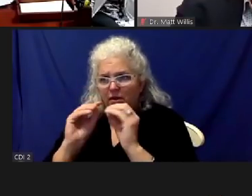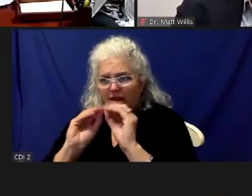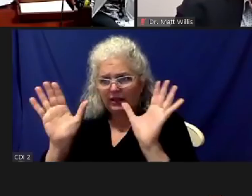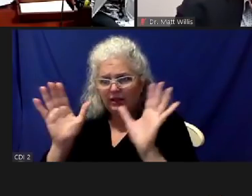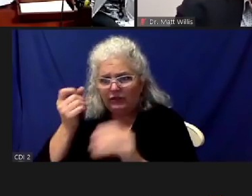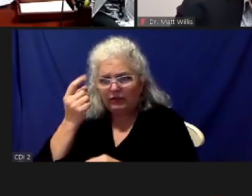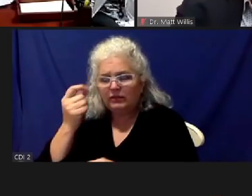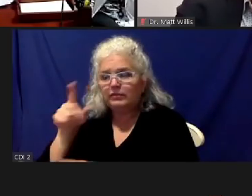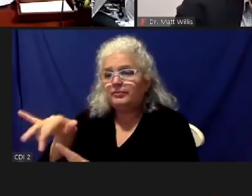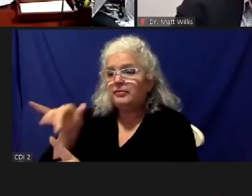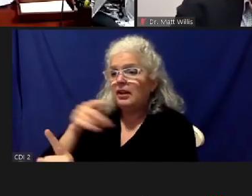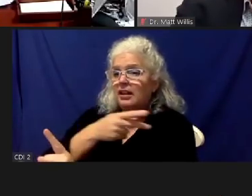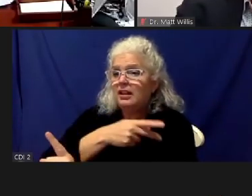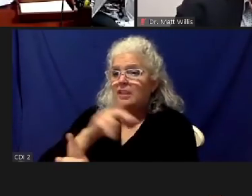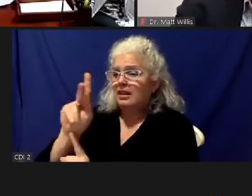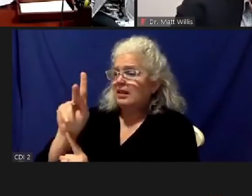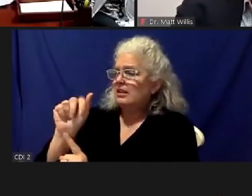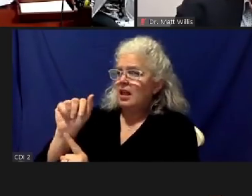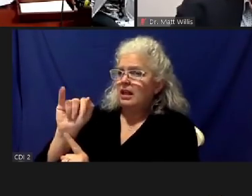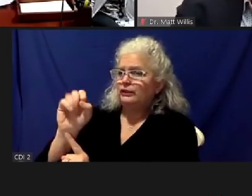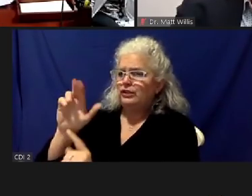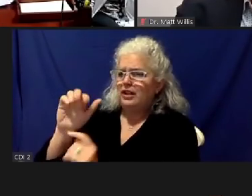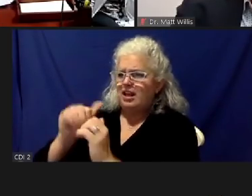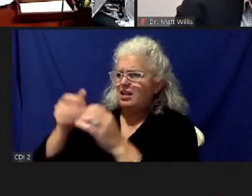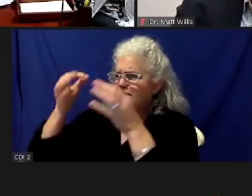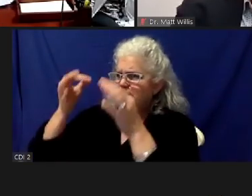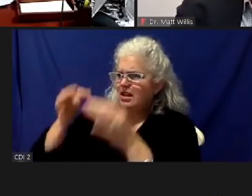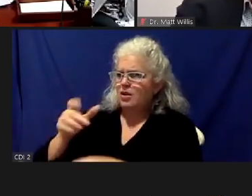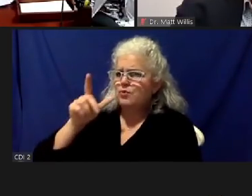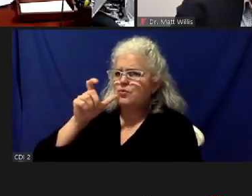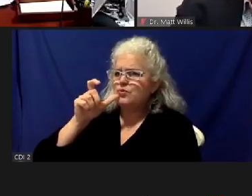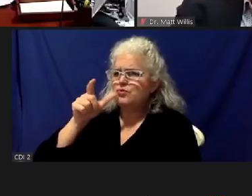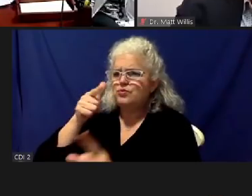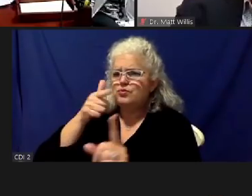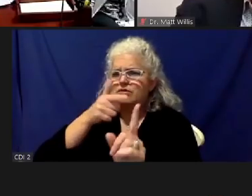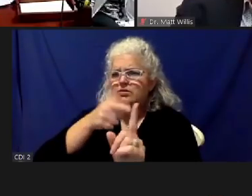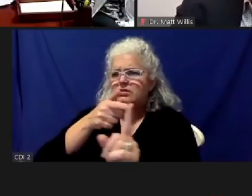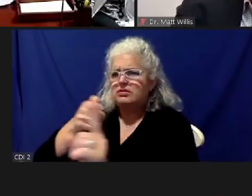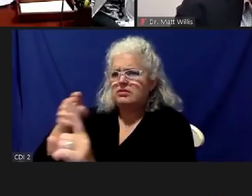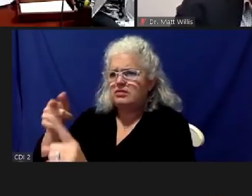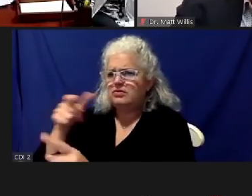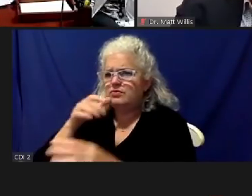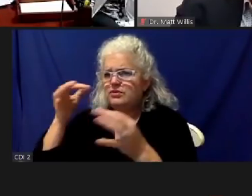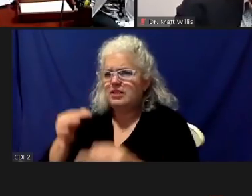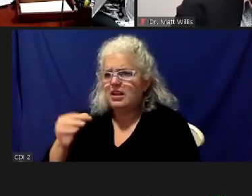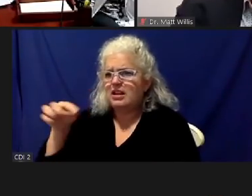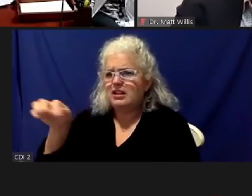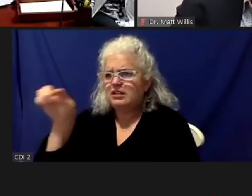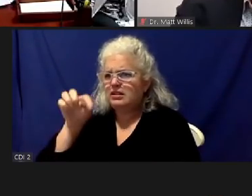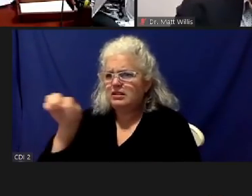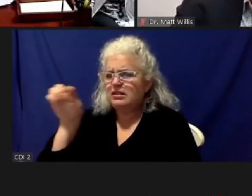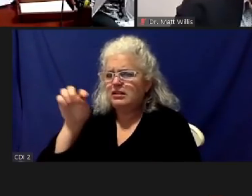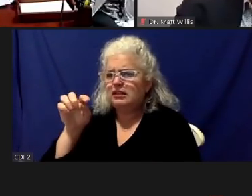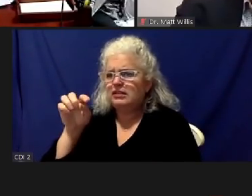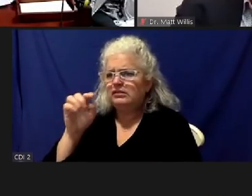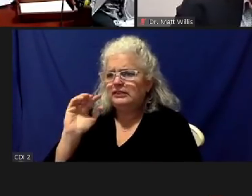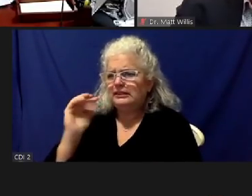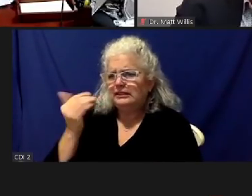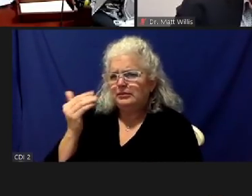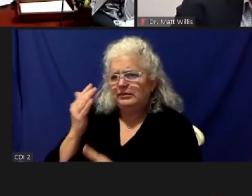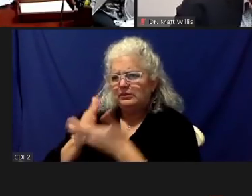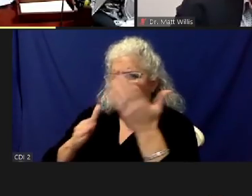seems like Kaiser and other counties are sending different messages. So if you could clarify that for the Marin County community, I think that would be